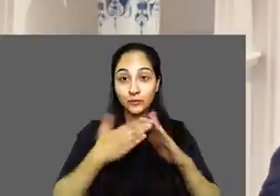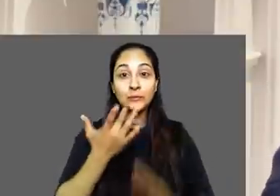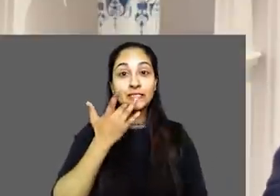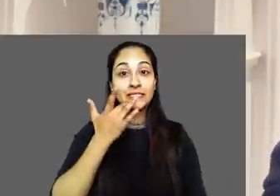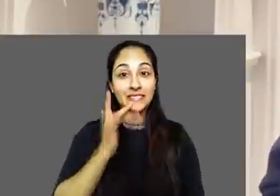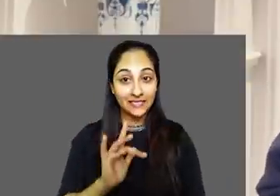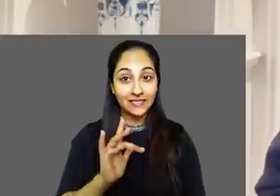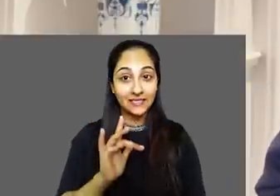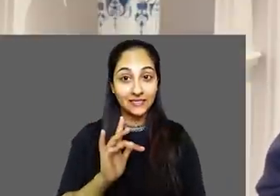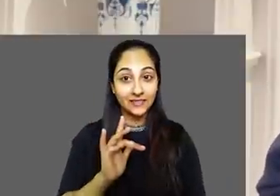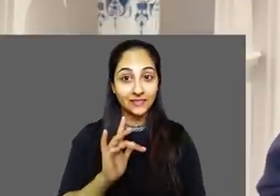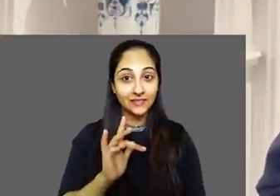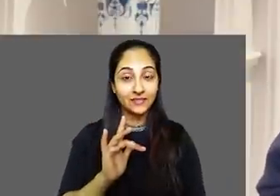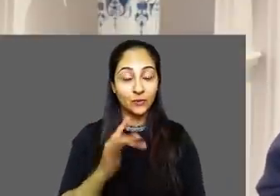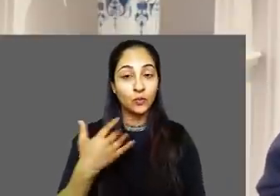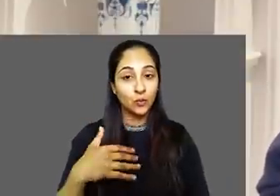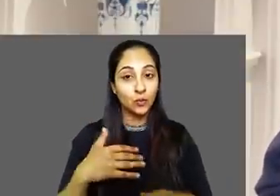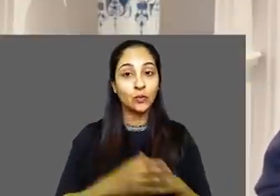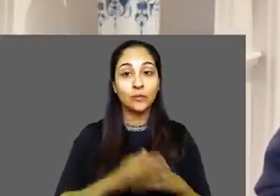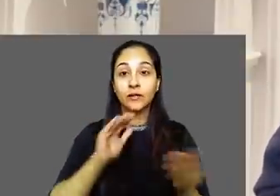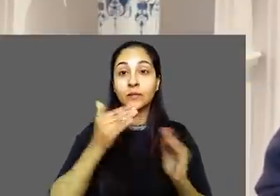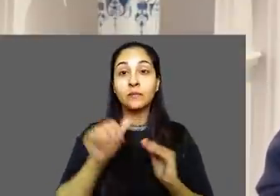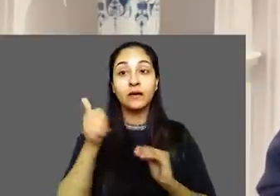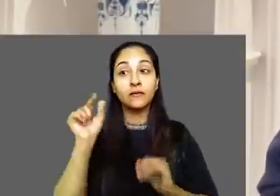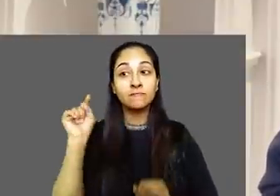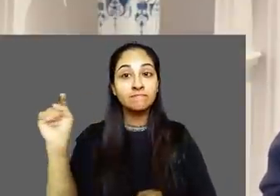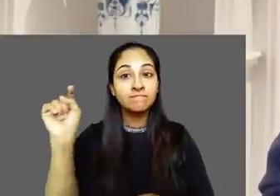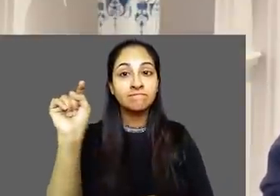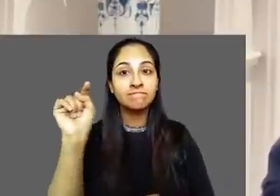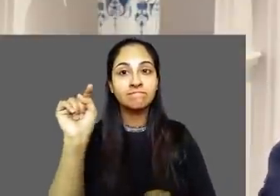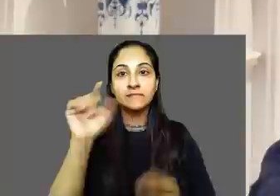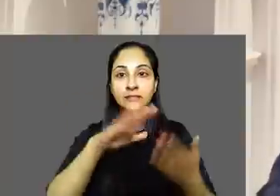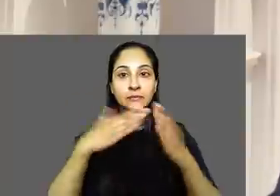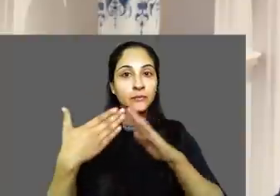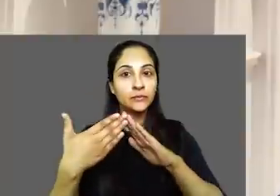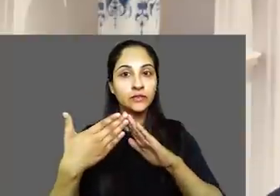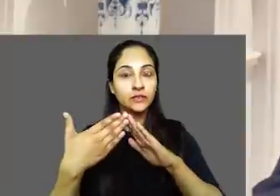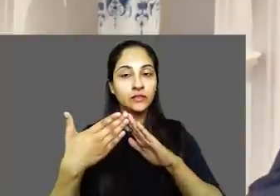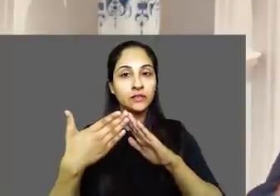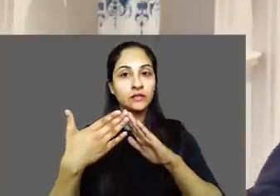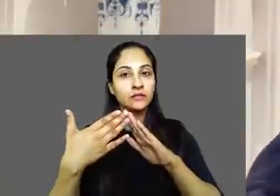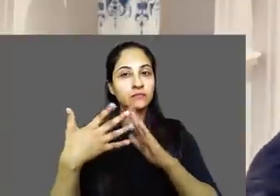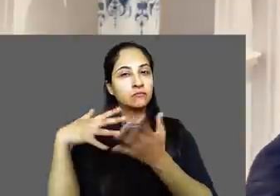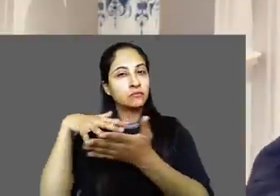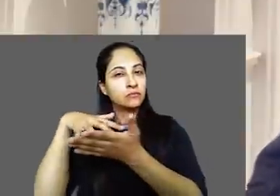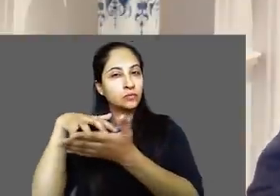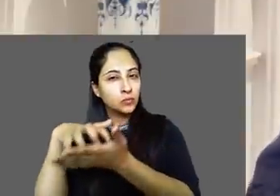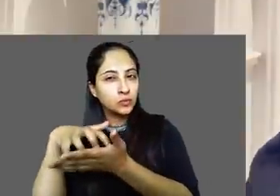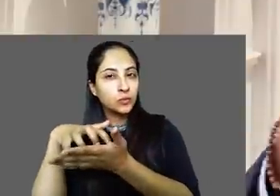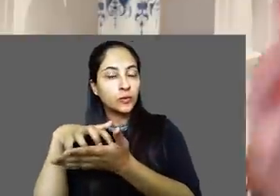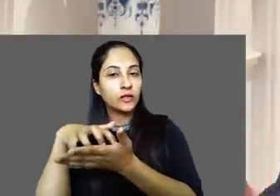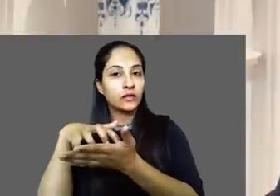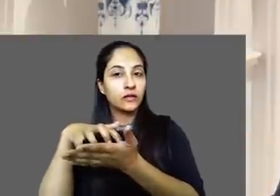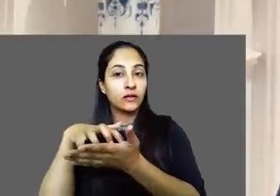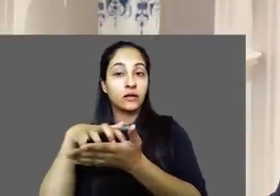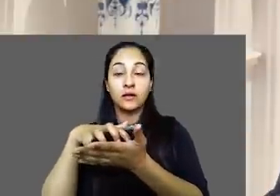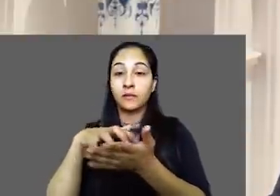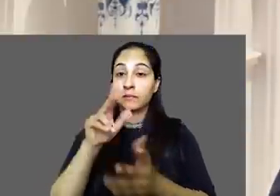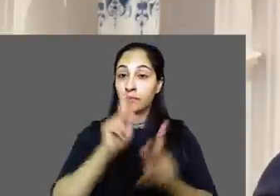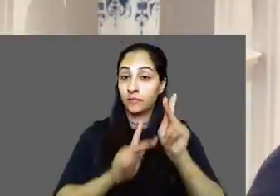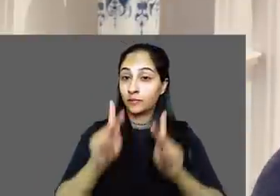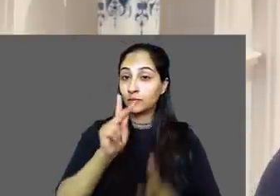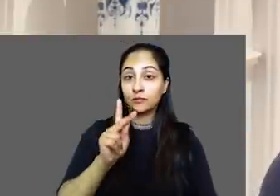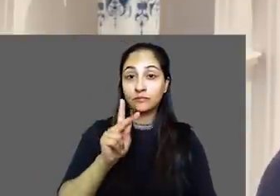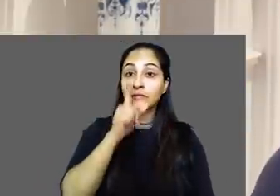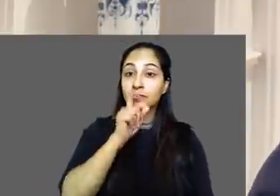so than we realize. A lot of people don't fully realize how fortunate we are as a Jamaat because of the support